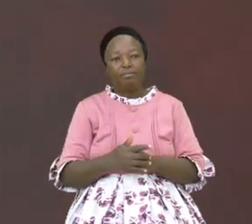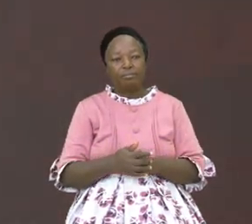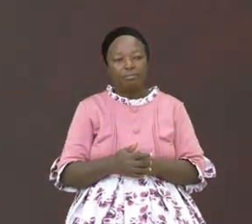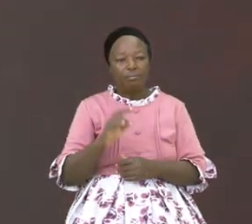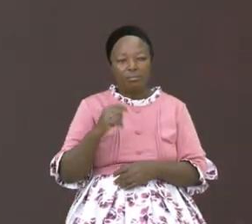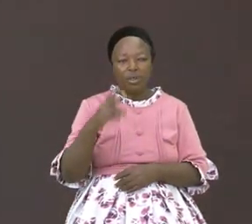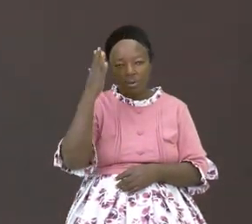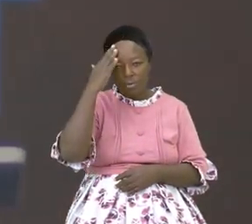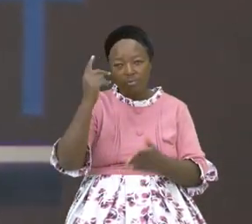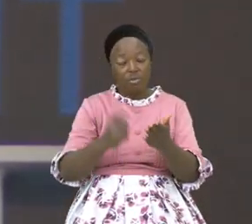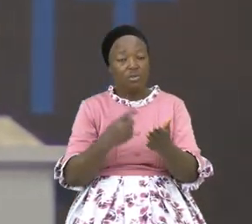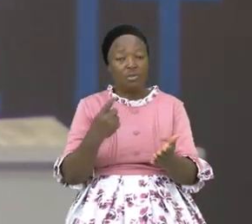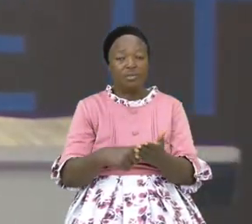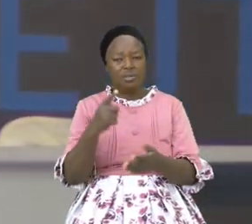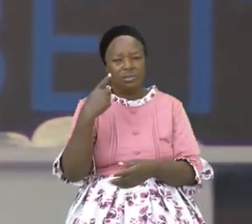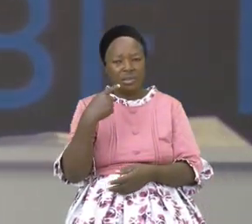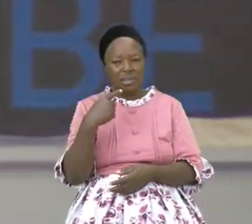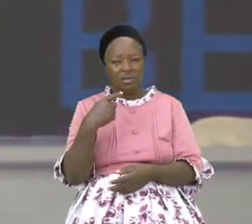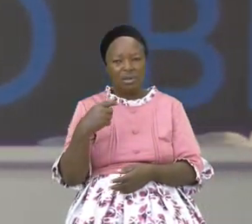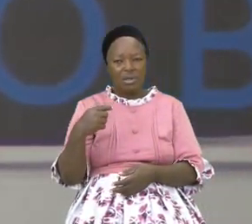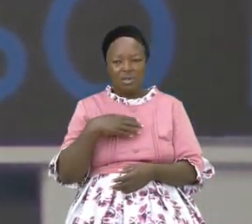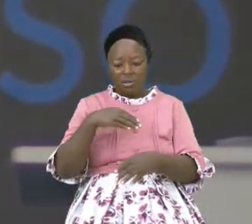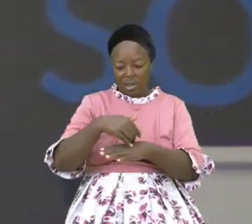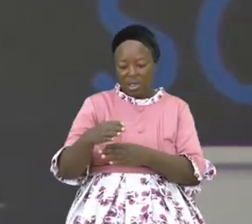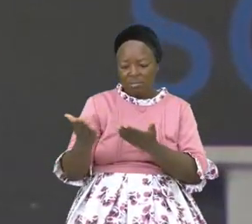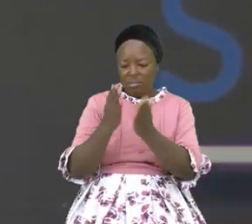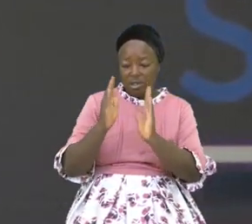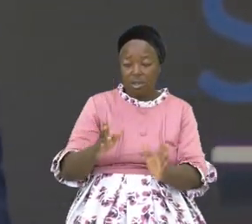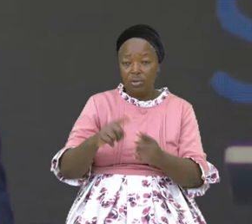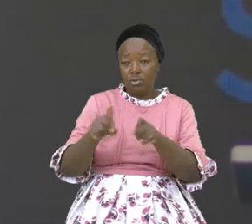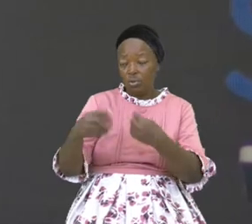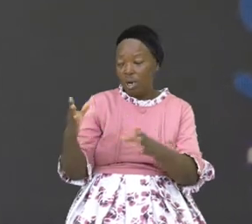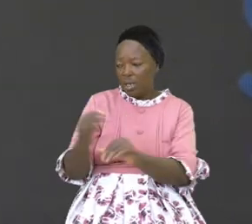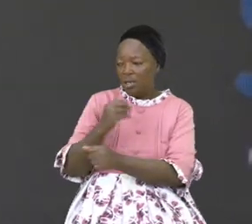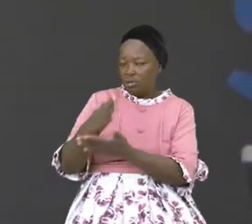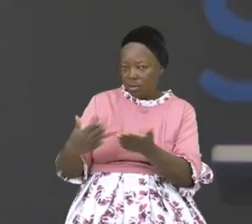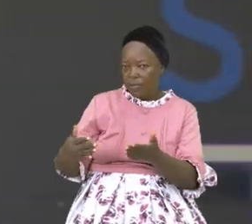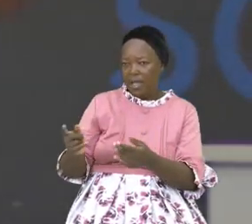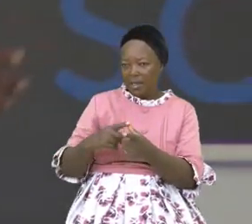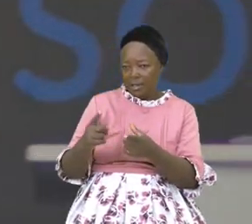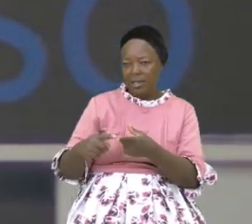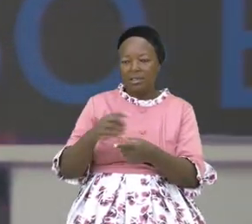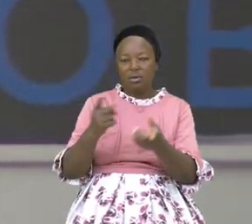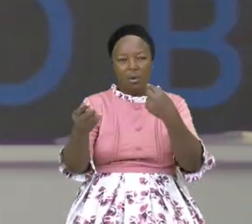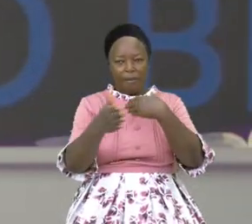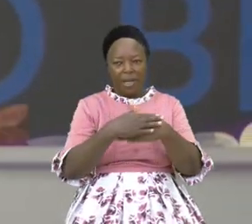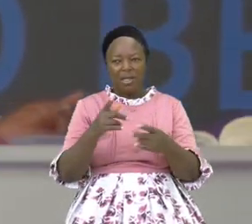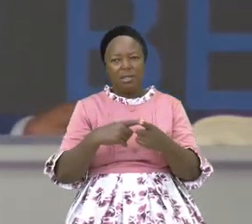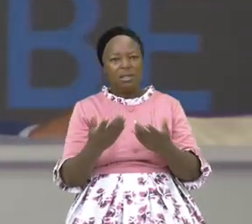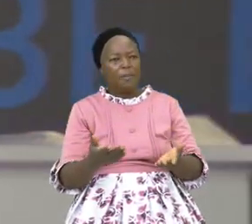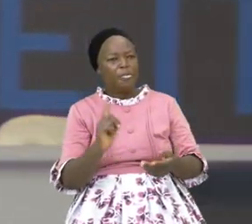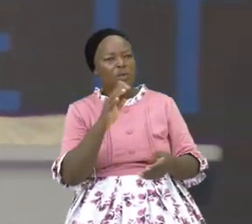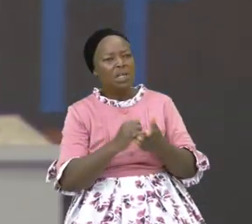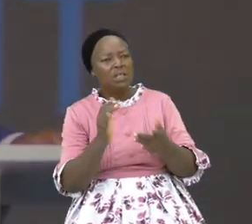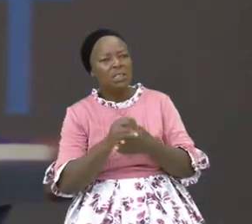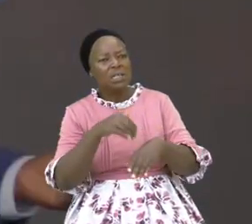you send a messenger to go and get something, and then he returns. You say, what is the thing